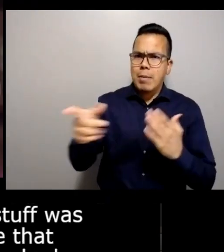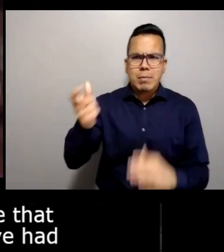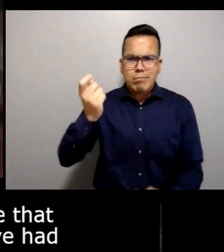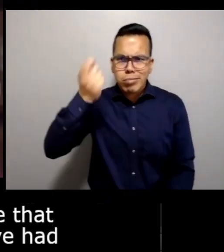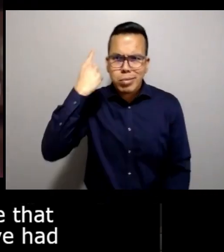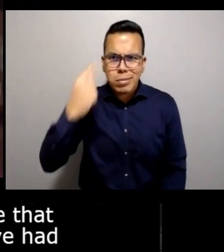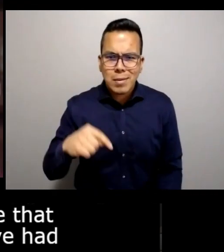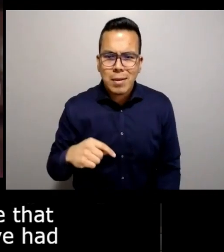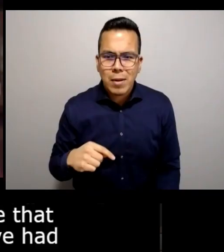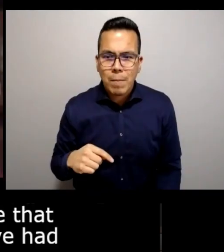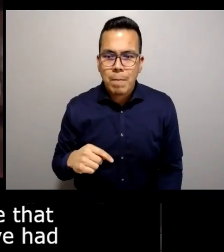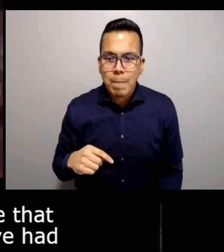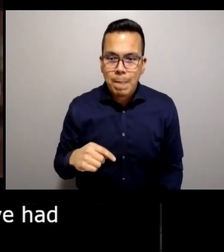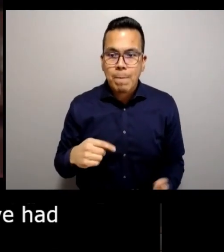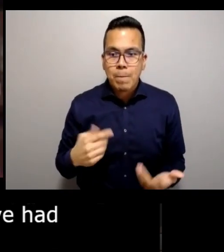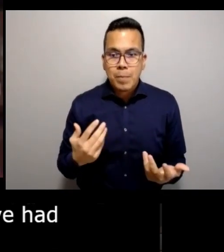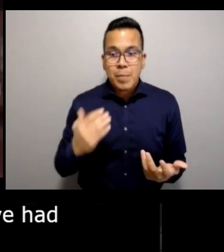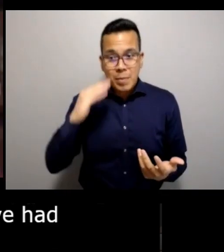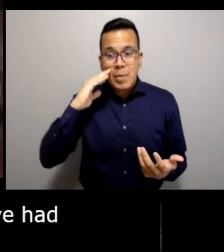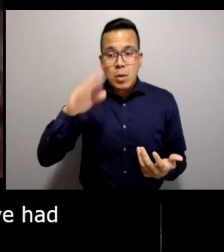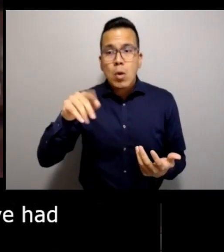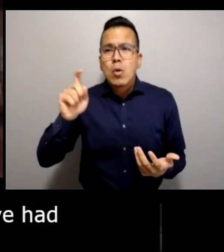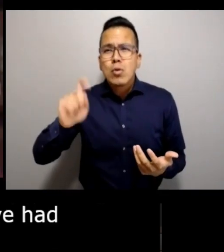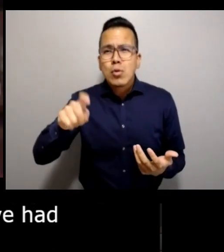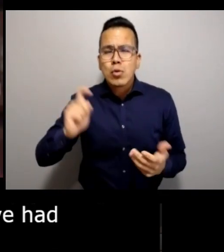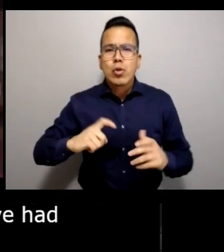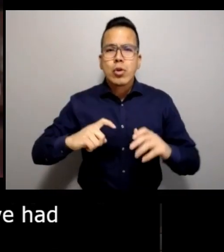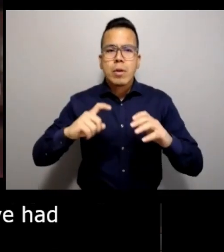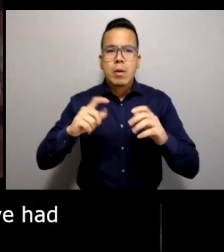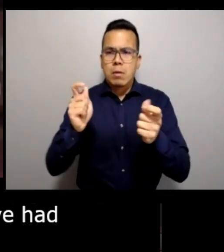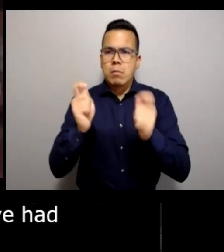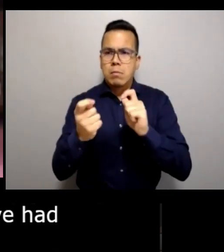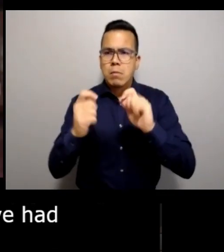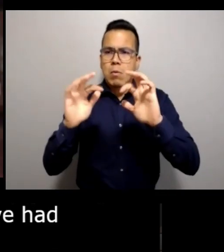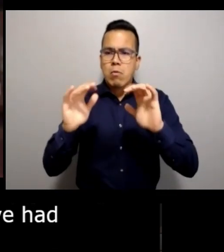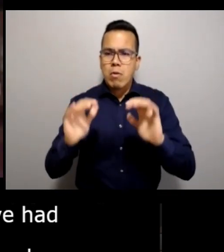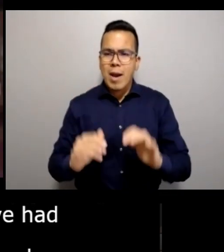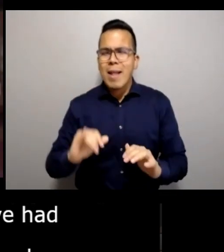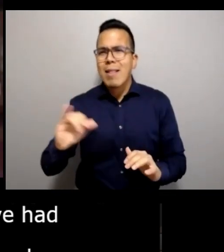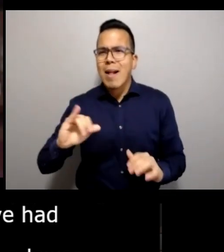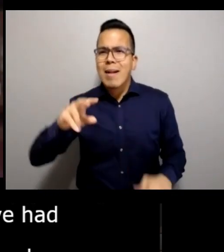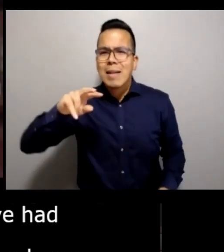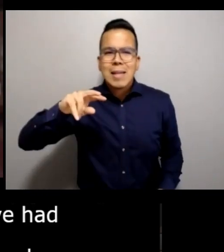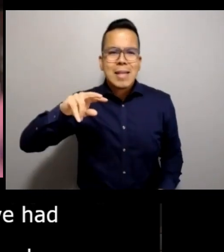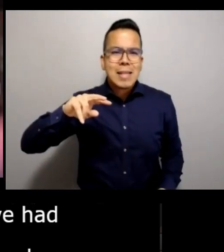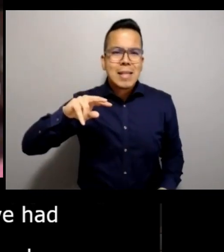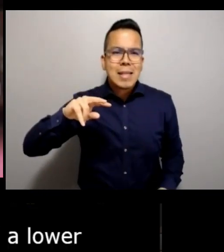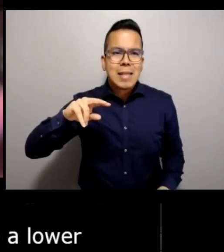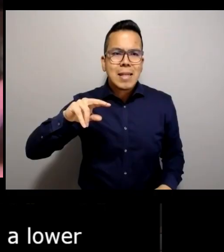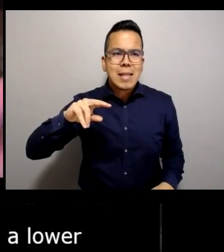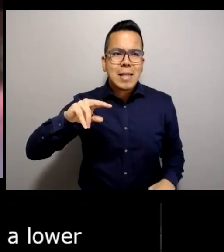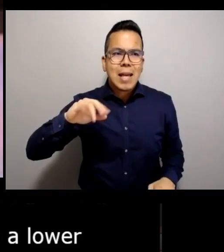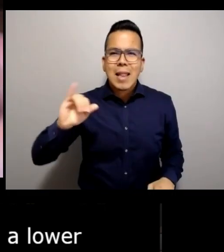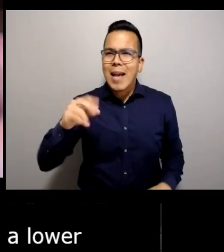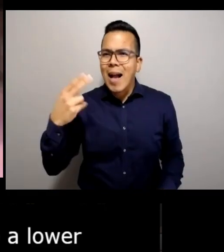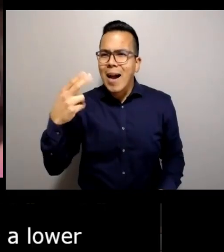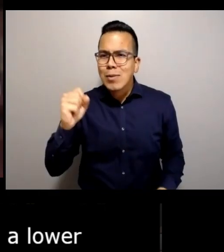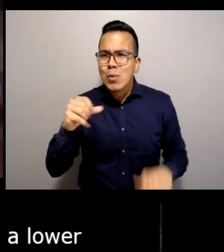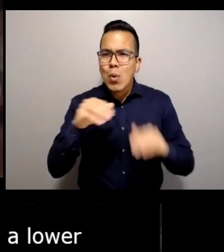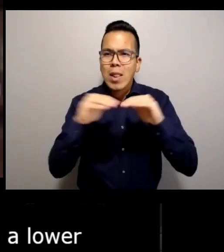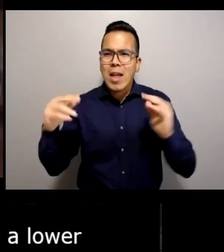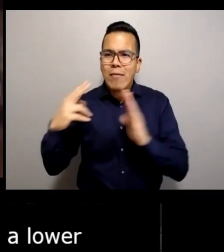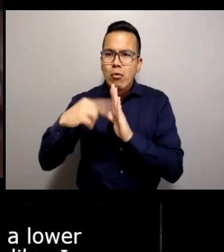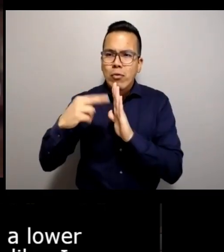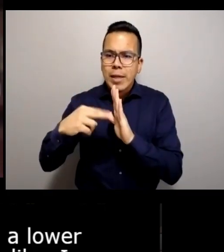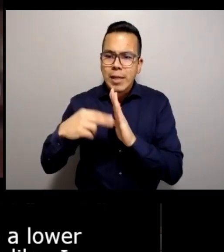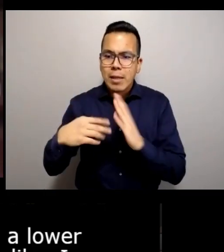One of the things is you're supposed to write to a lower secondary education standard, so someone who's like, I guess, 12 years